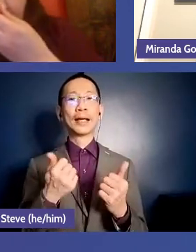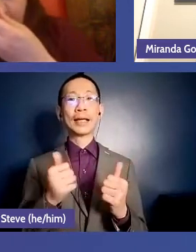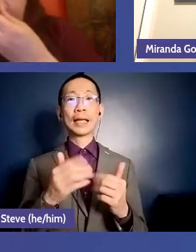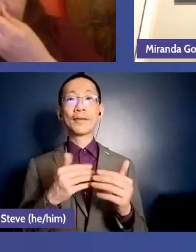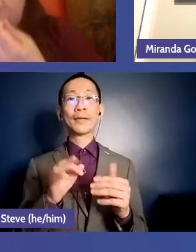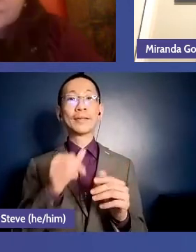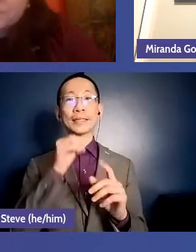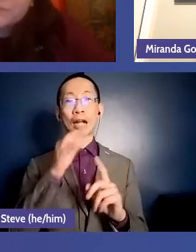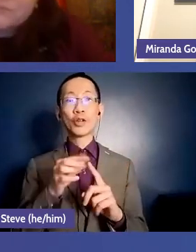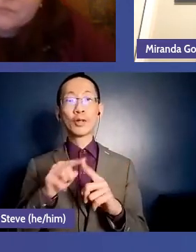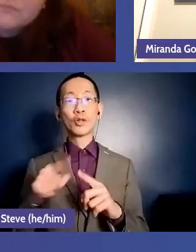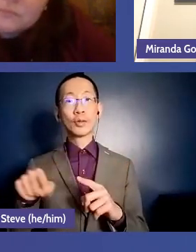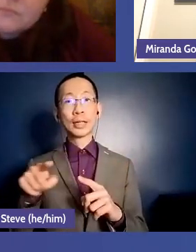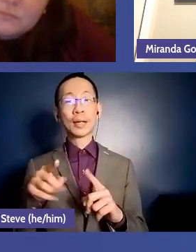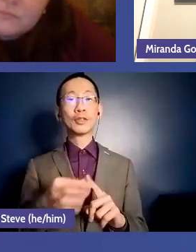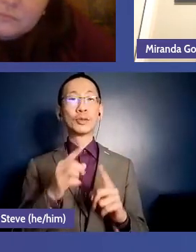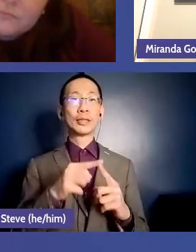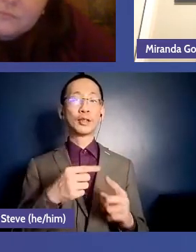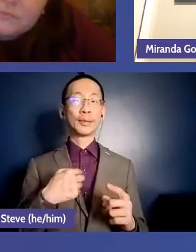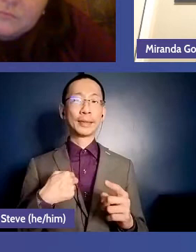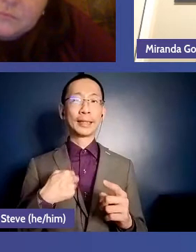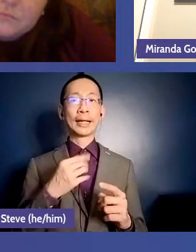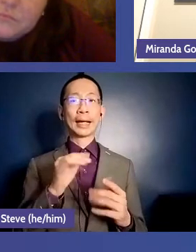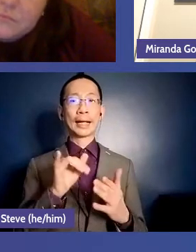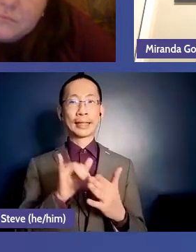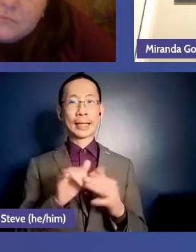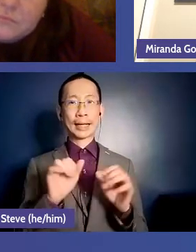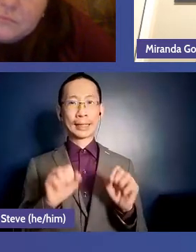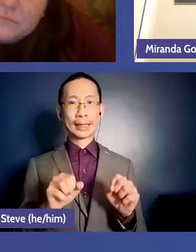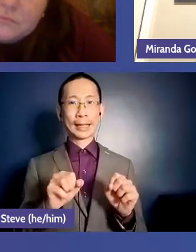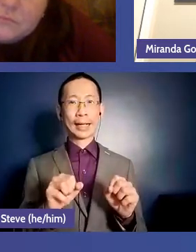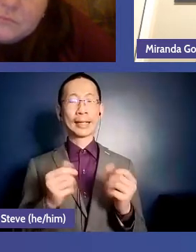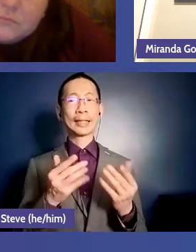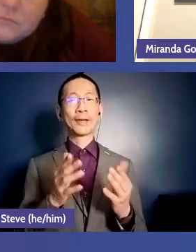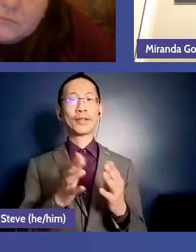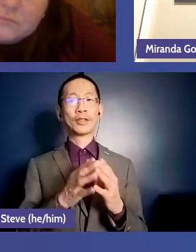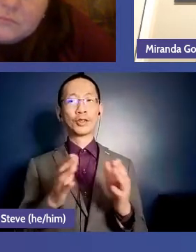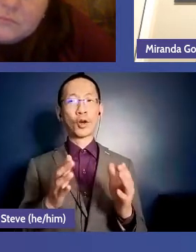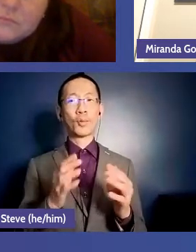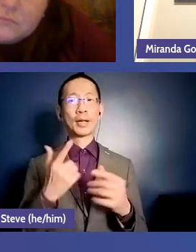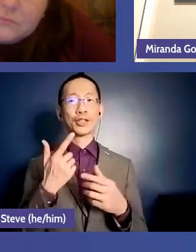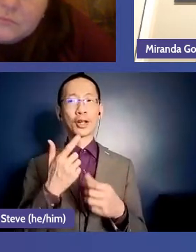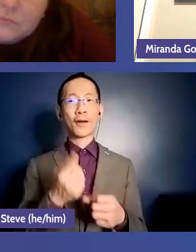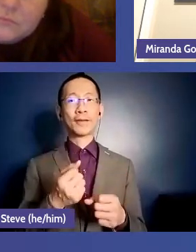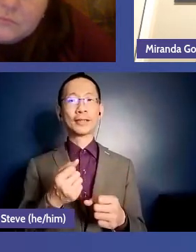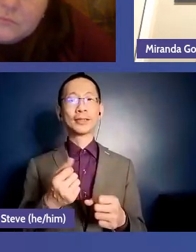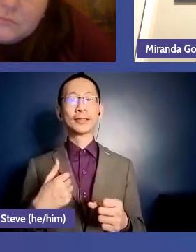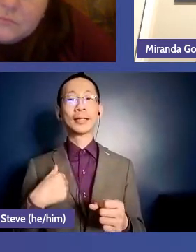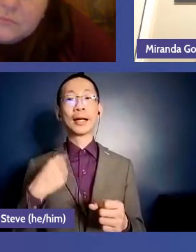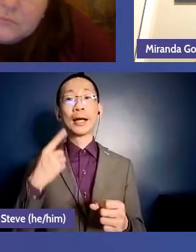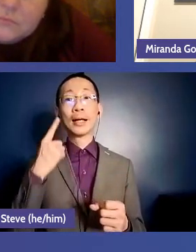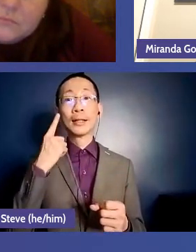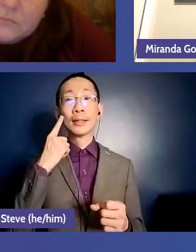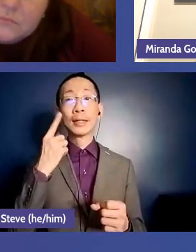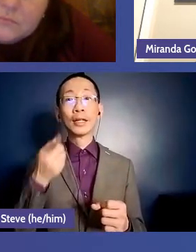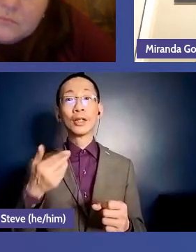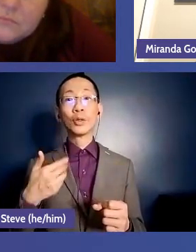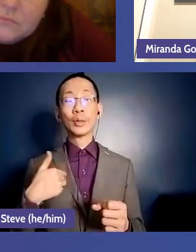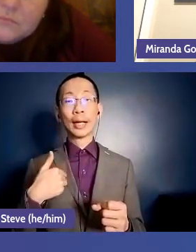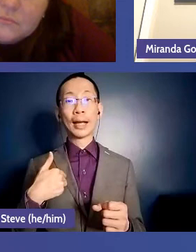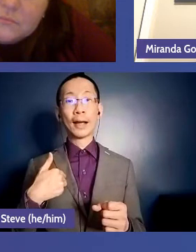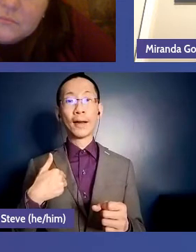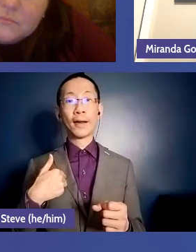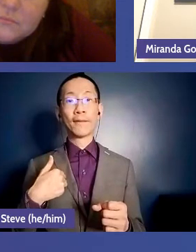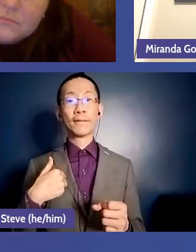to me. And that can instill you with so much confidence. I think that there is a